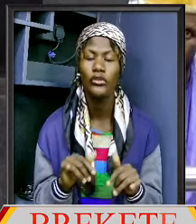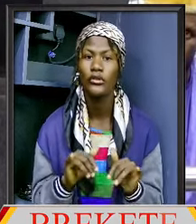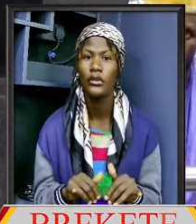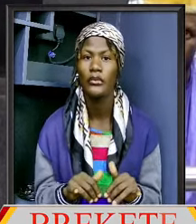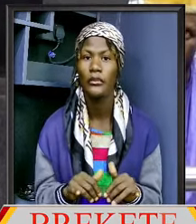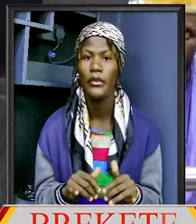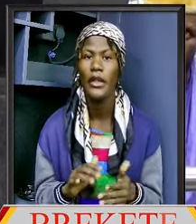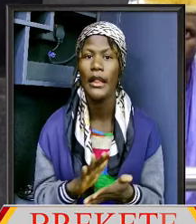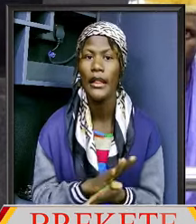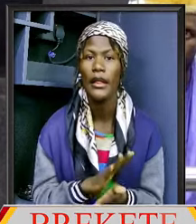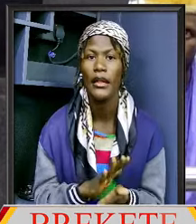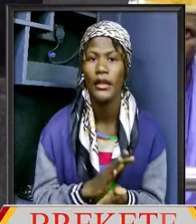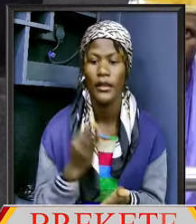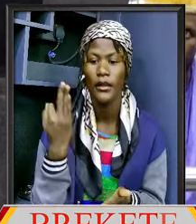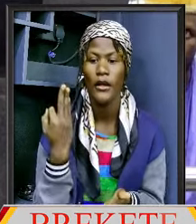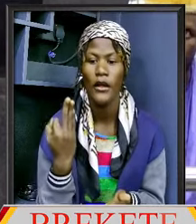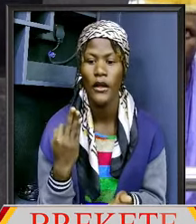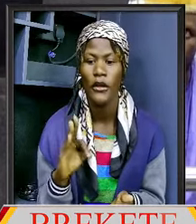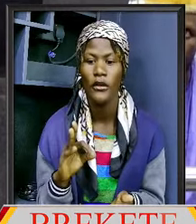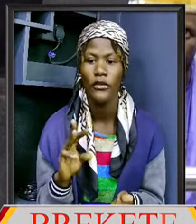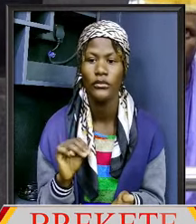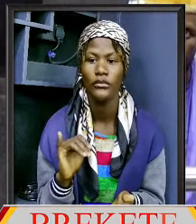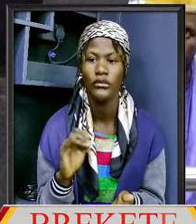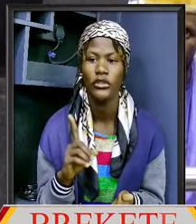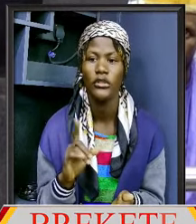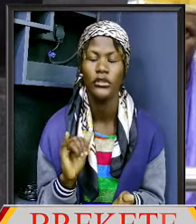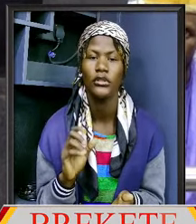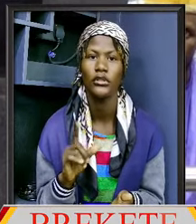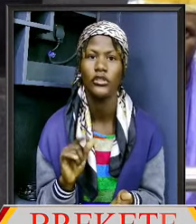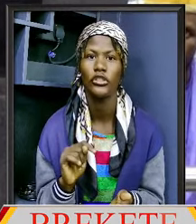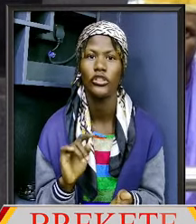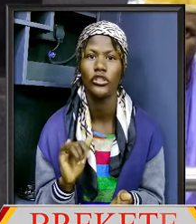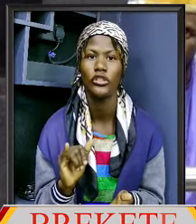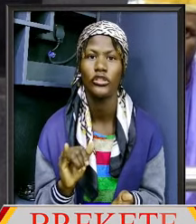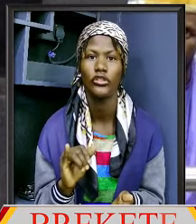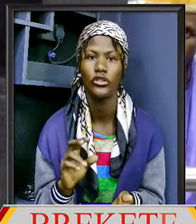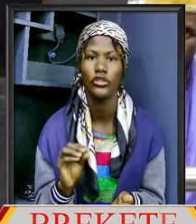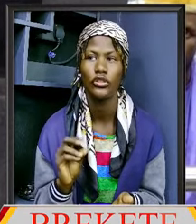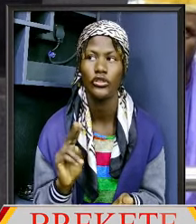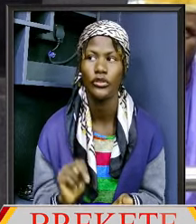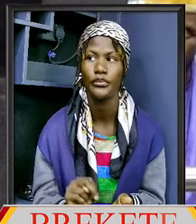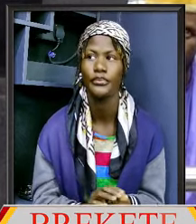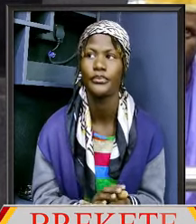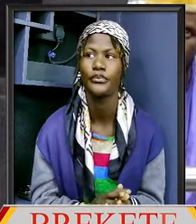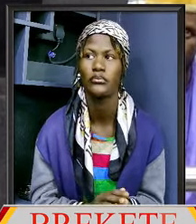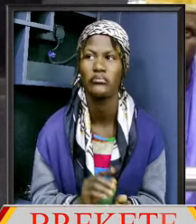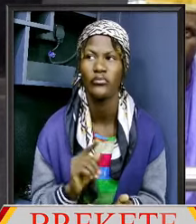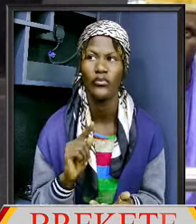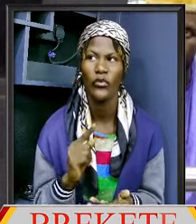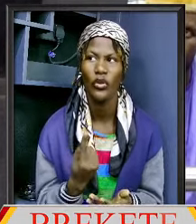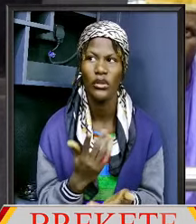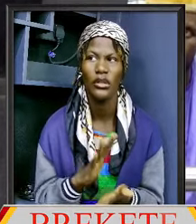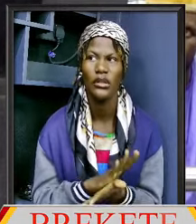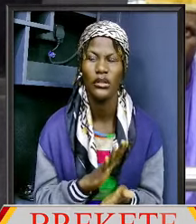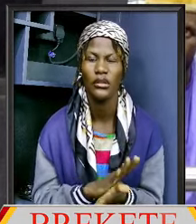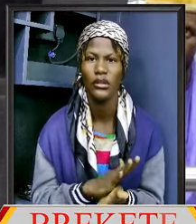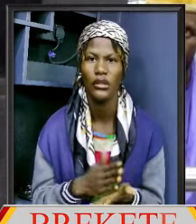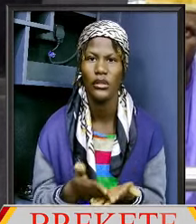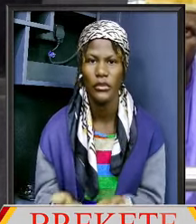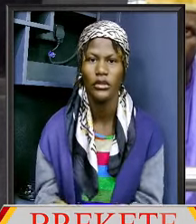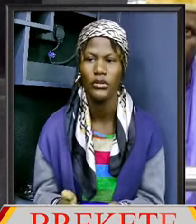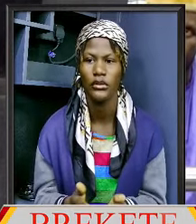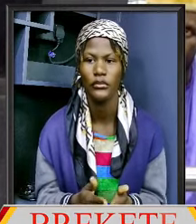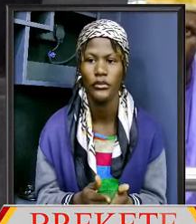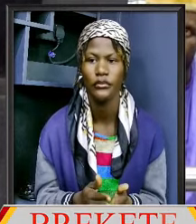Okay. For not even just take a mass update per se. Since now later it is just now only later it can submit now, be? Yes,